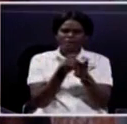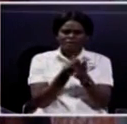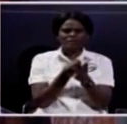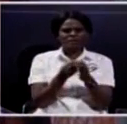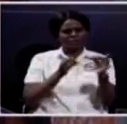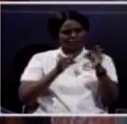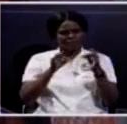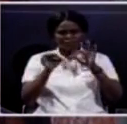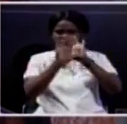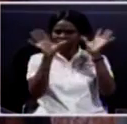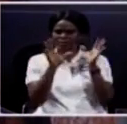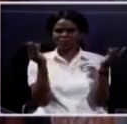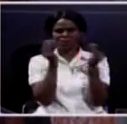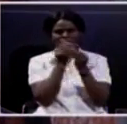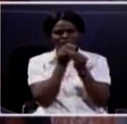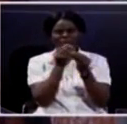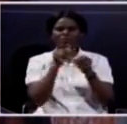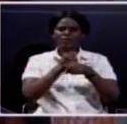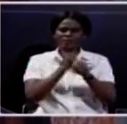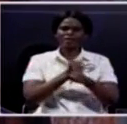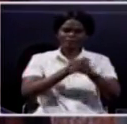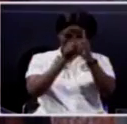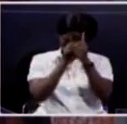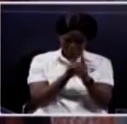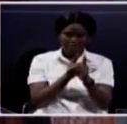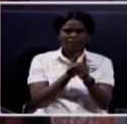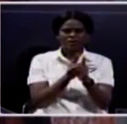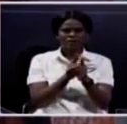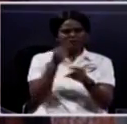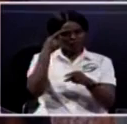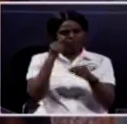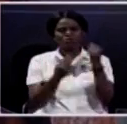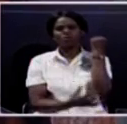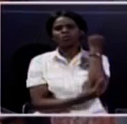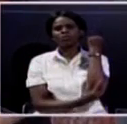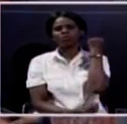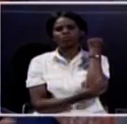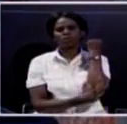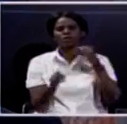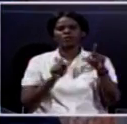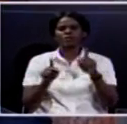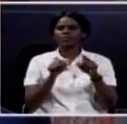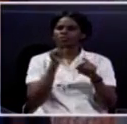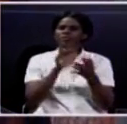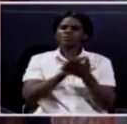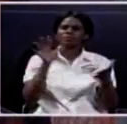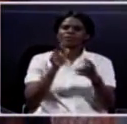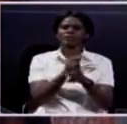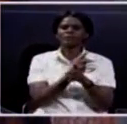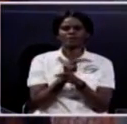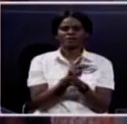well. And I think you're making these decisions just for the poor, and probably not so much care about